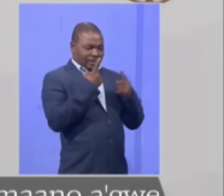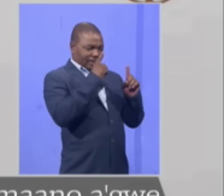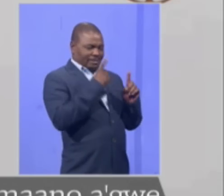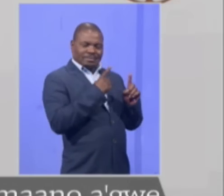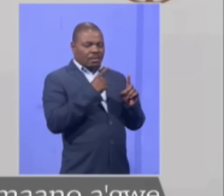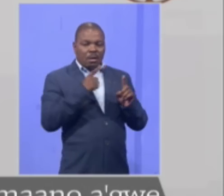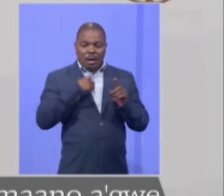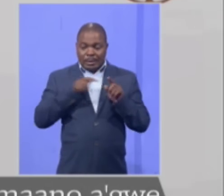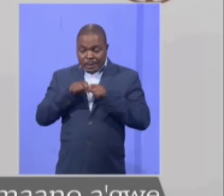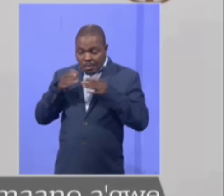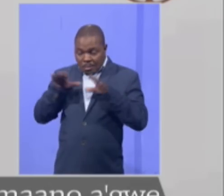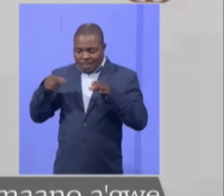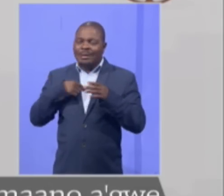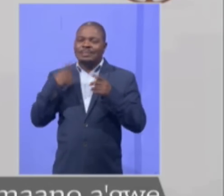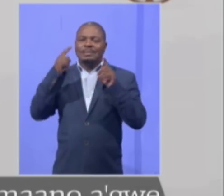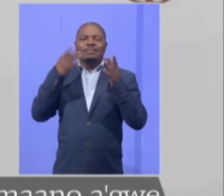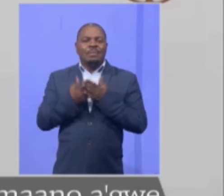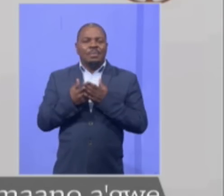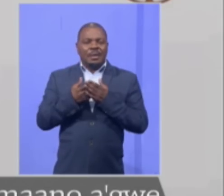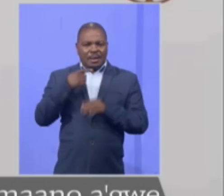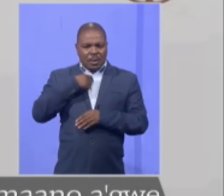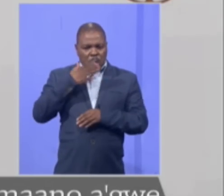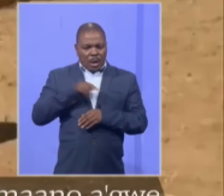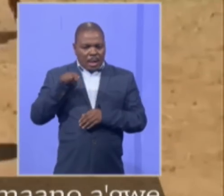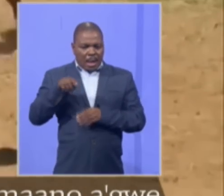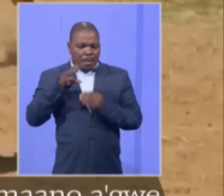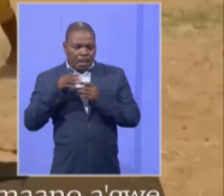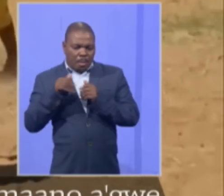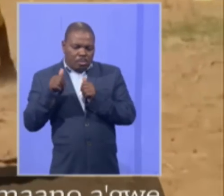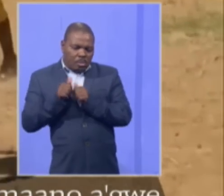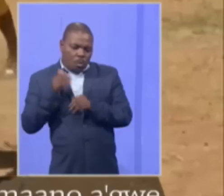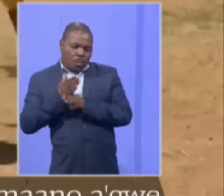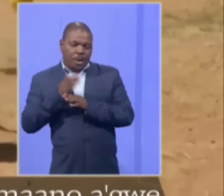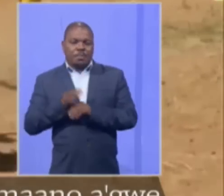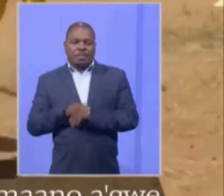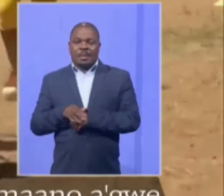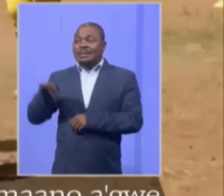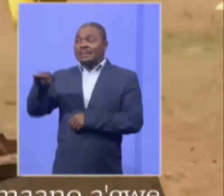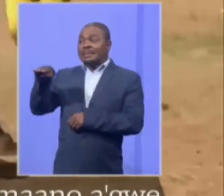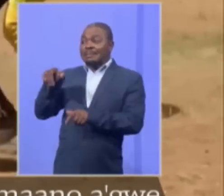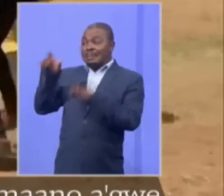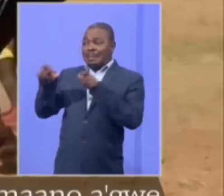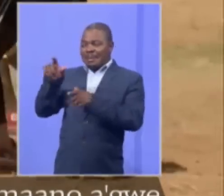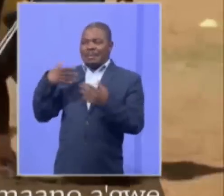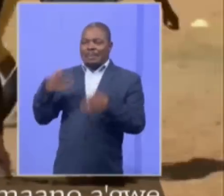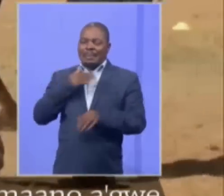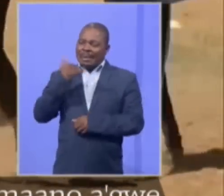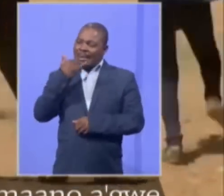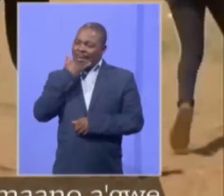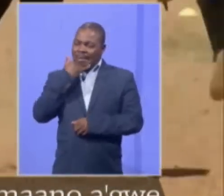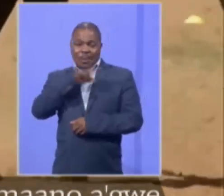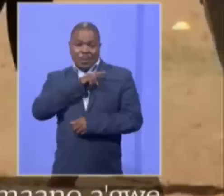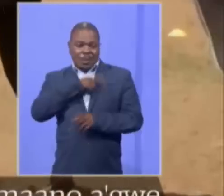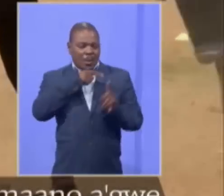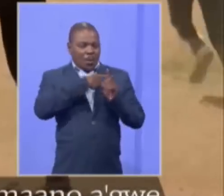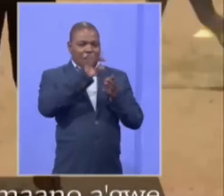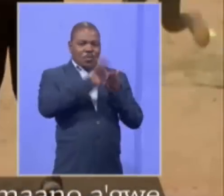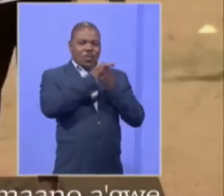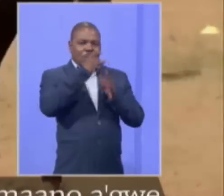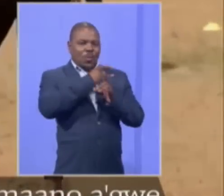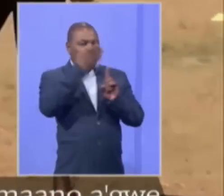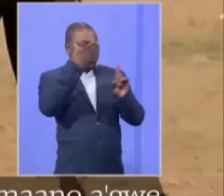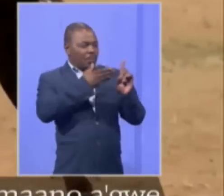been successful as a team. And I'm going to look at leaning on our membership. Badudi ba ka Zimbabwe ba thabishitšwe ke go kgethwa ga